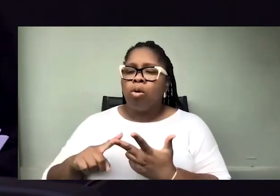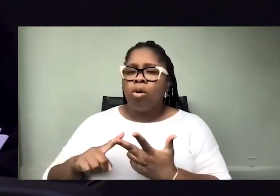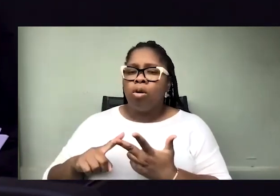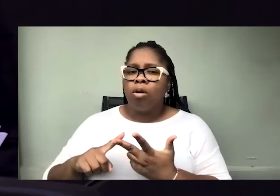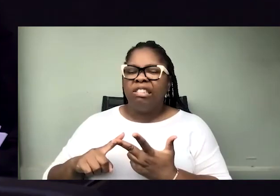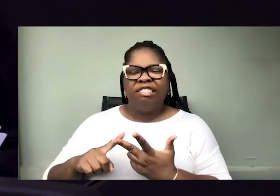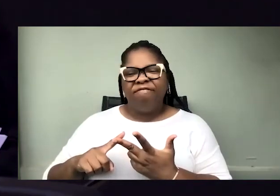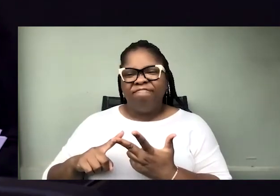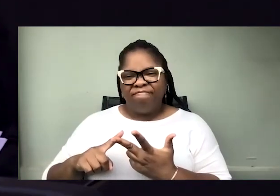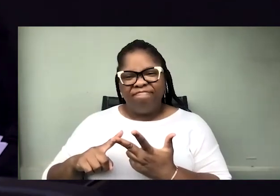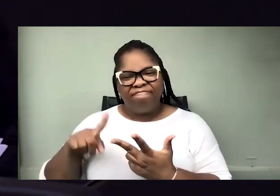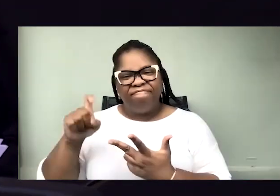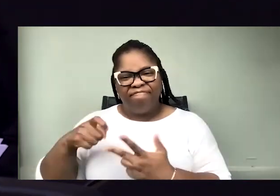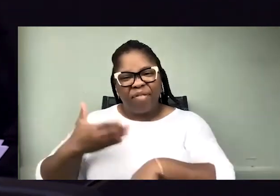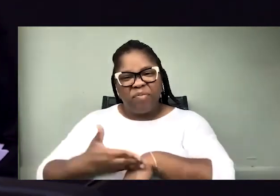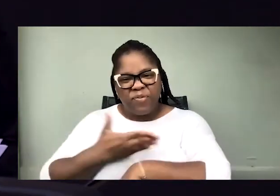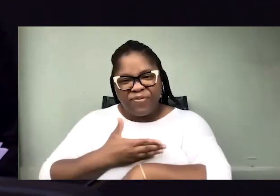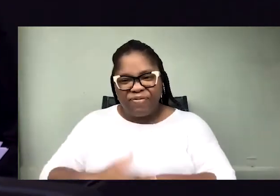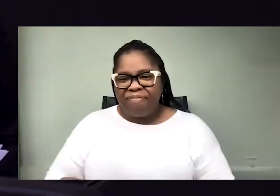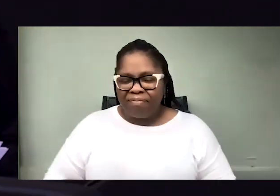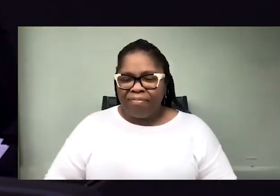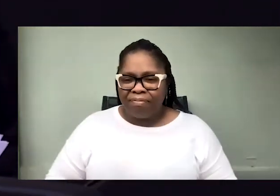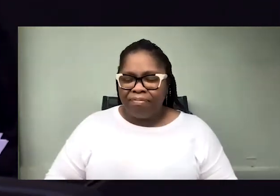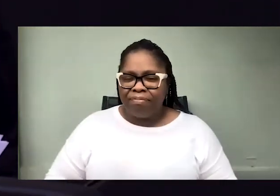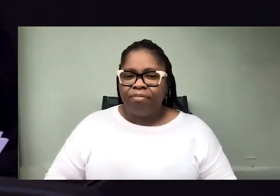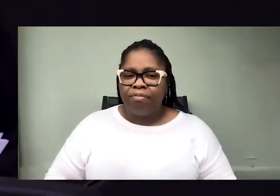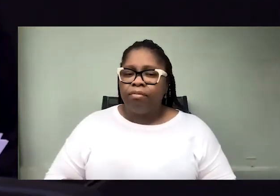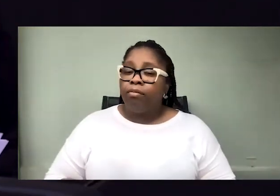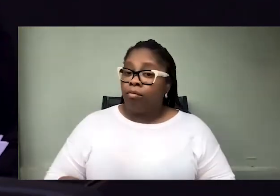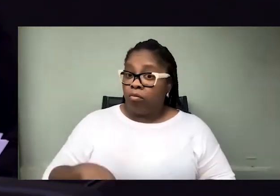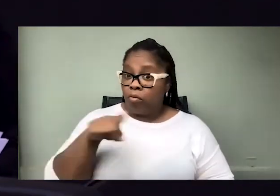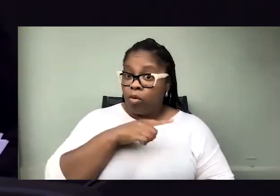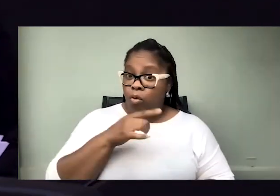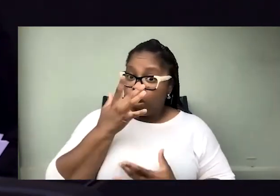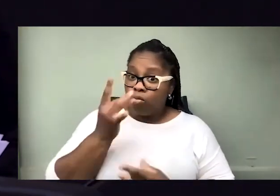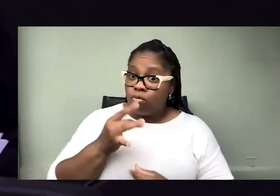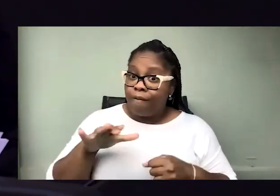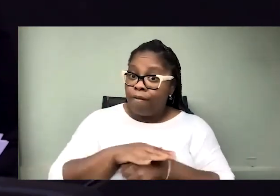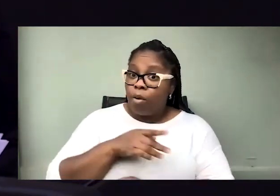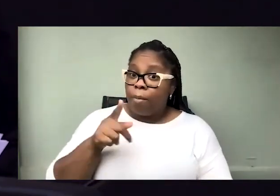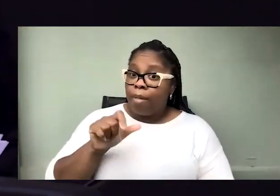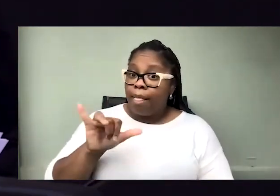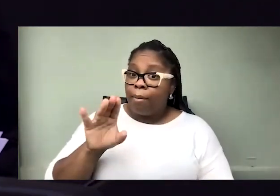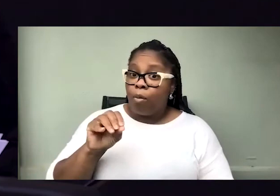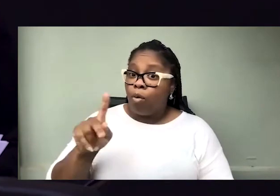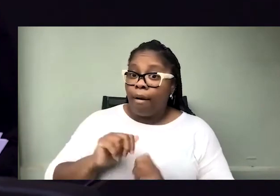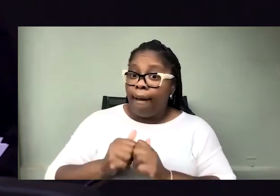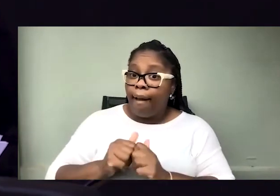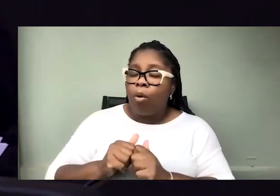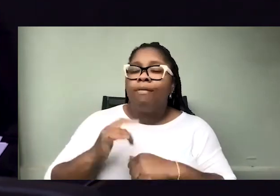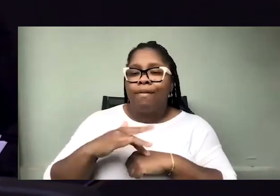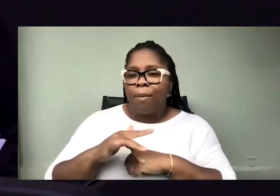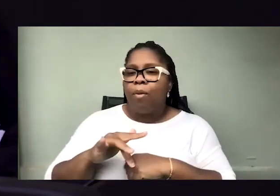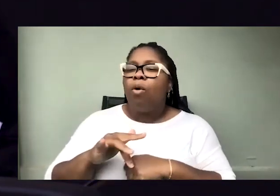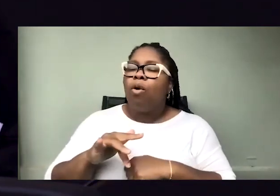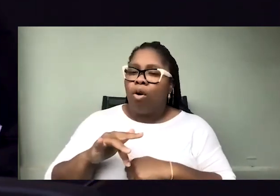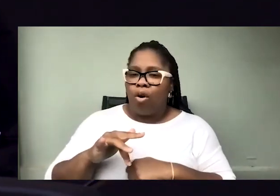also where we think we have some opportunities. For anyone interested in the full playbook, it's available online